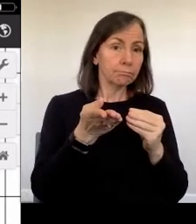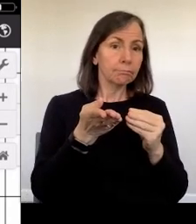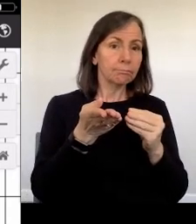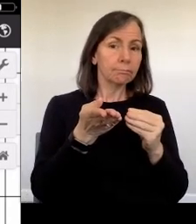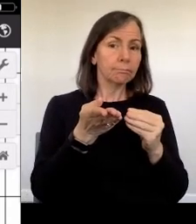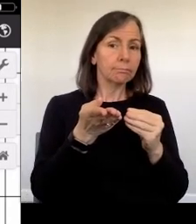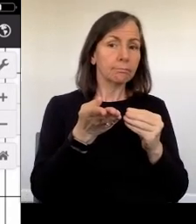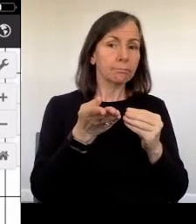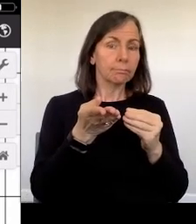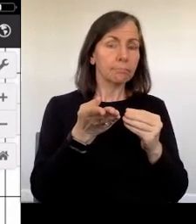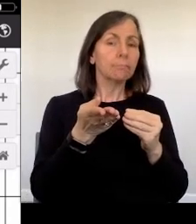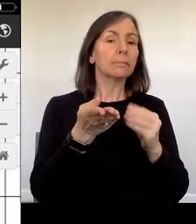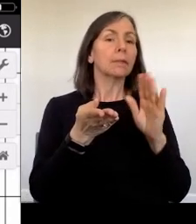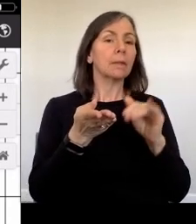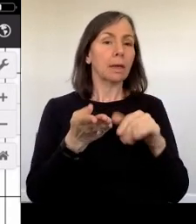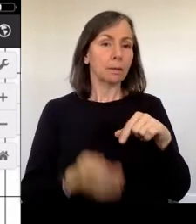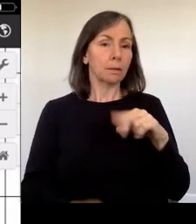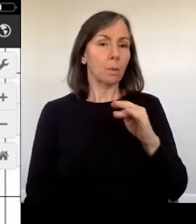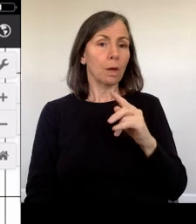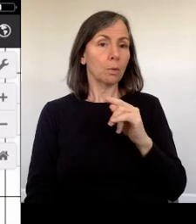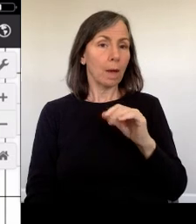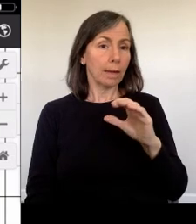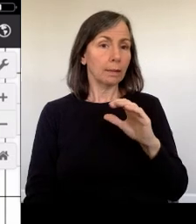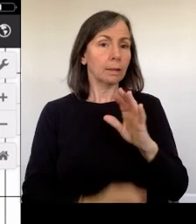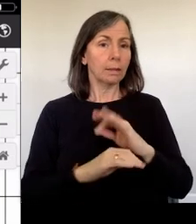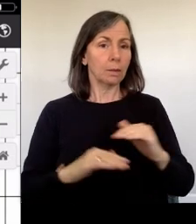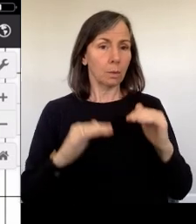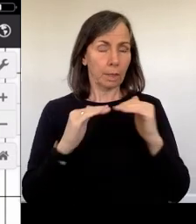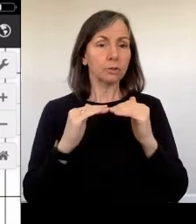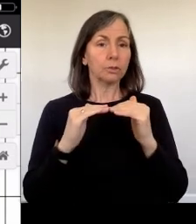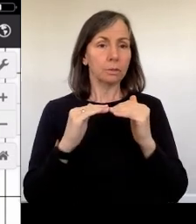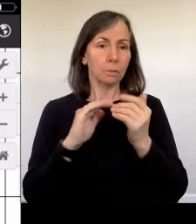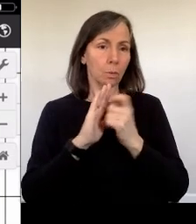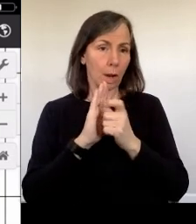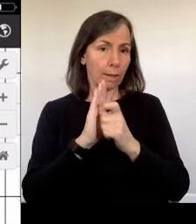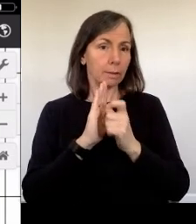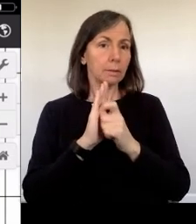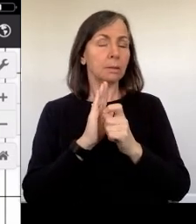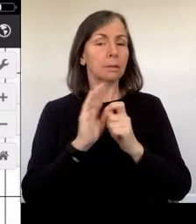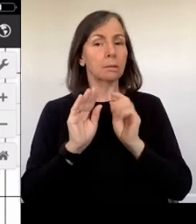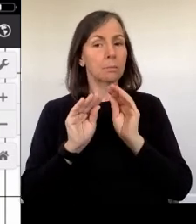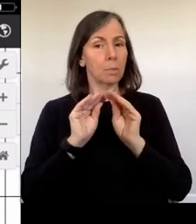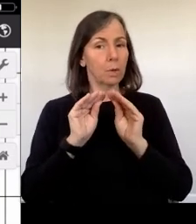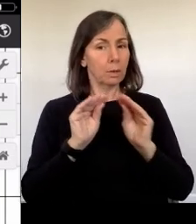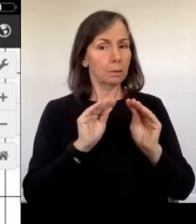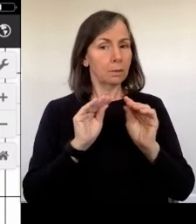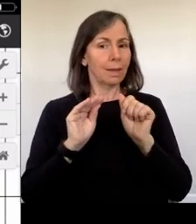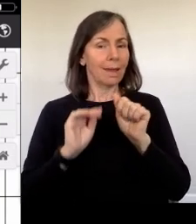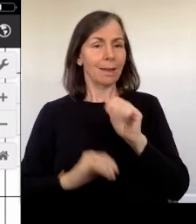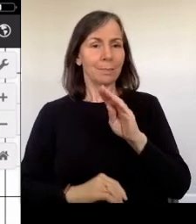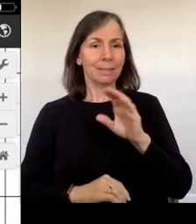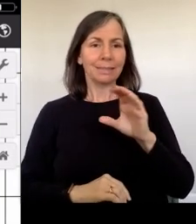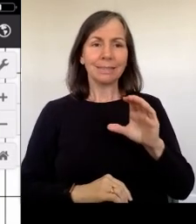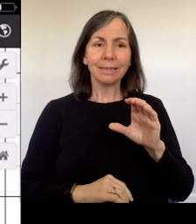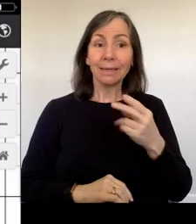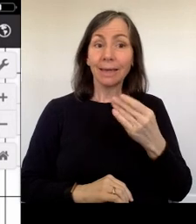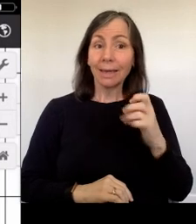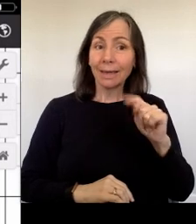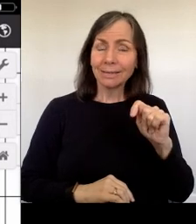Write your quadratic equation filling in your A, B, and C. Hint, round to the